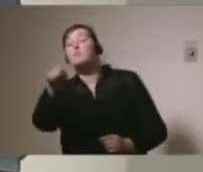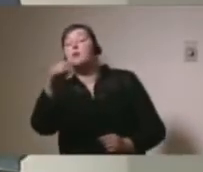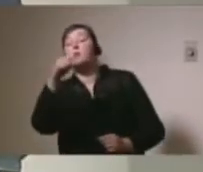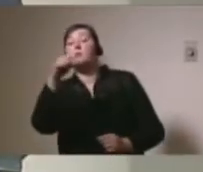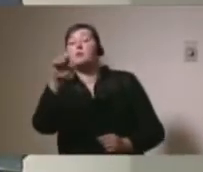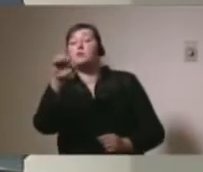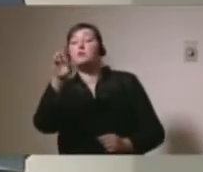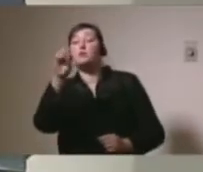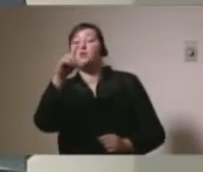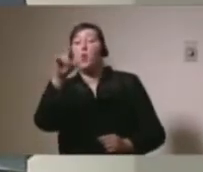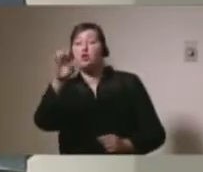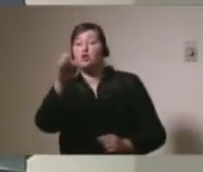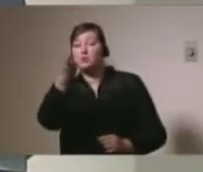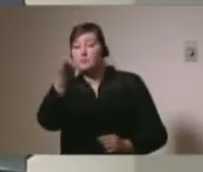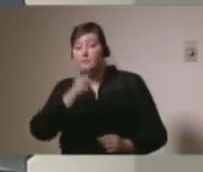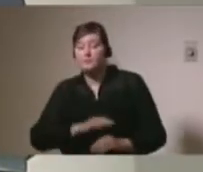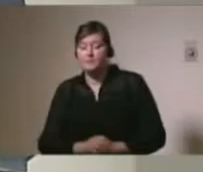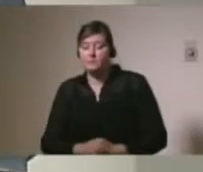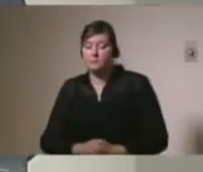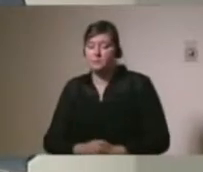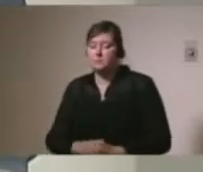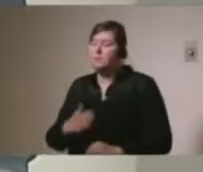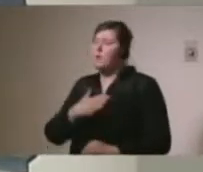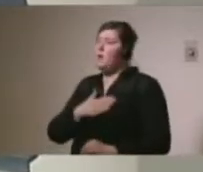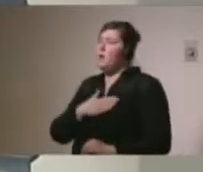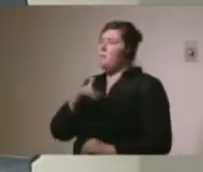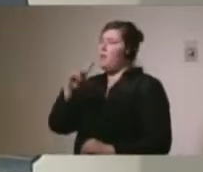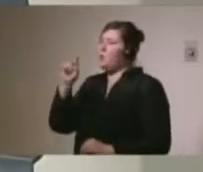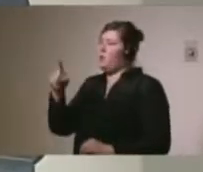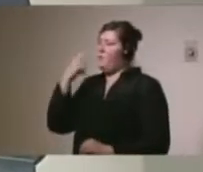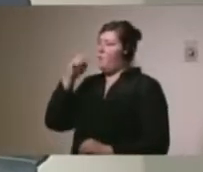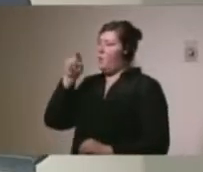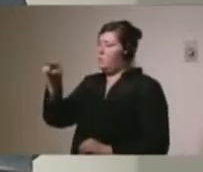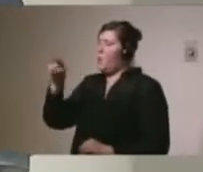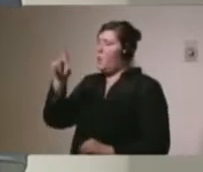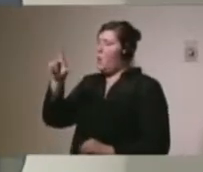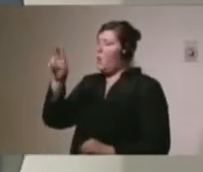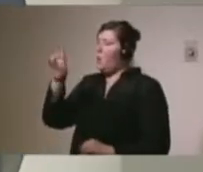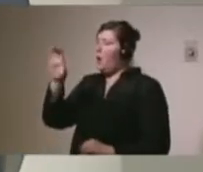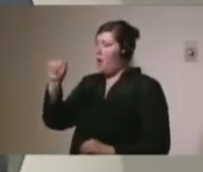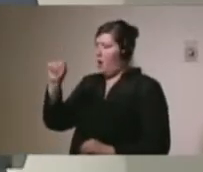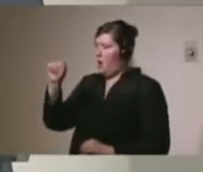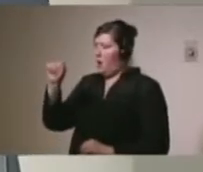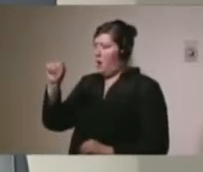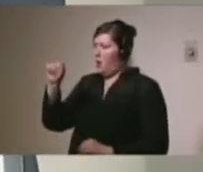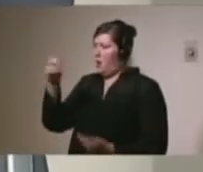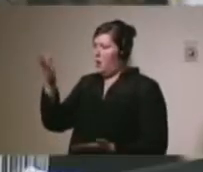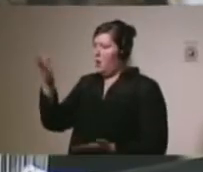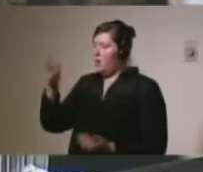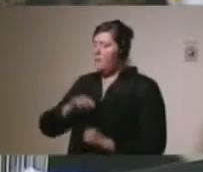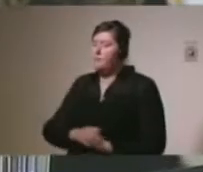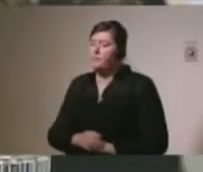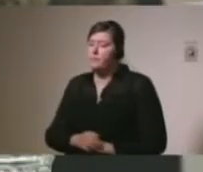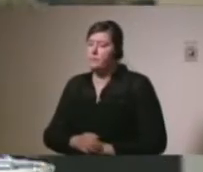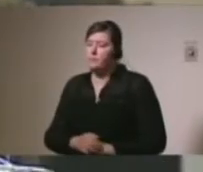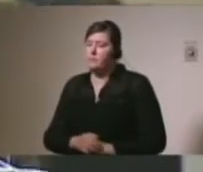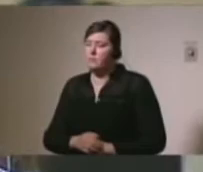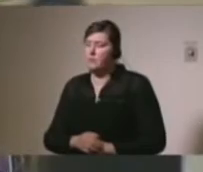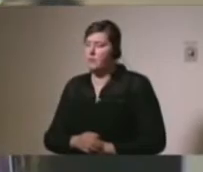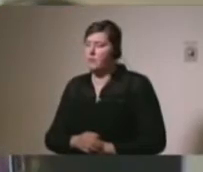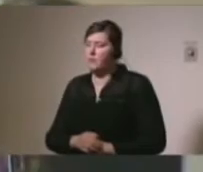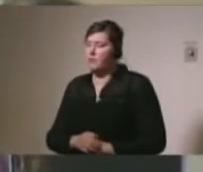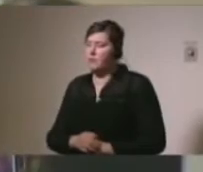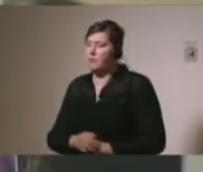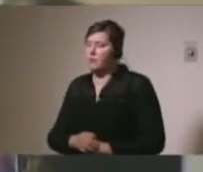So this question is mostly for Luca. I'm wondering what sort of resistance did the